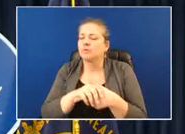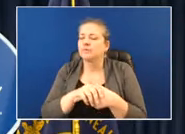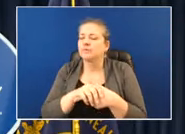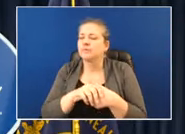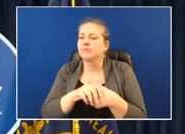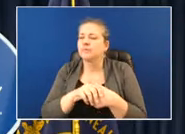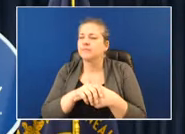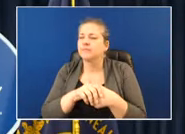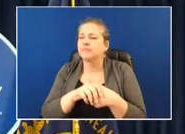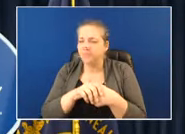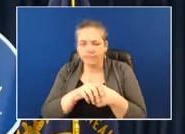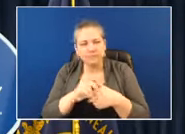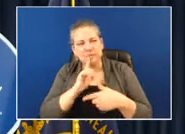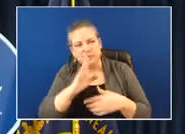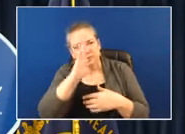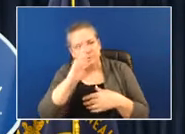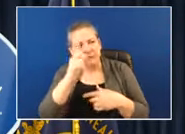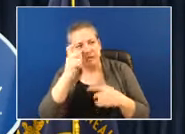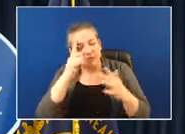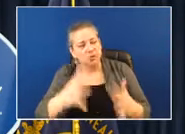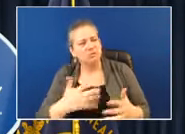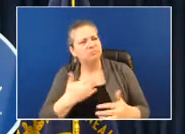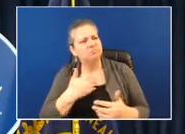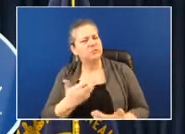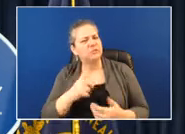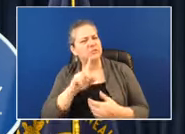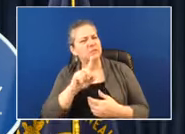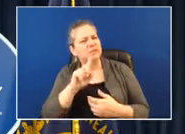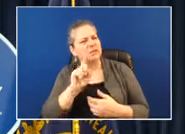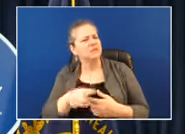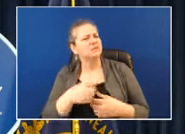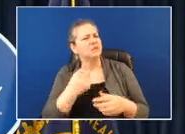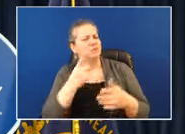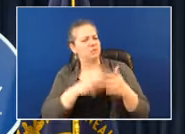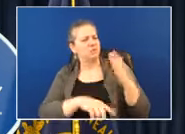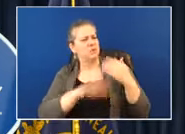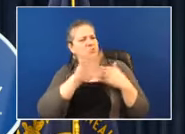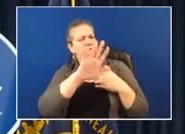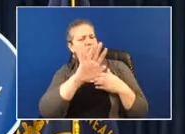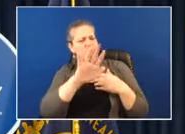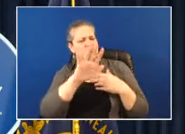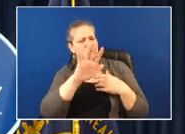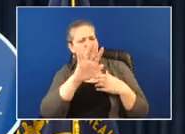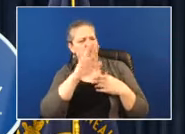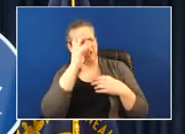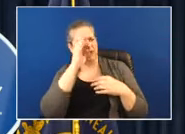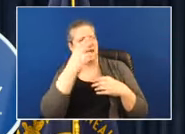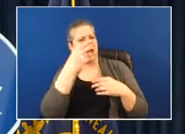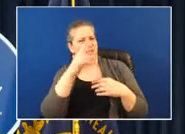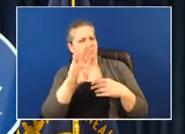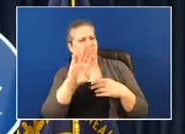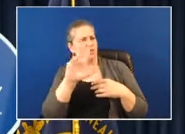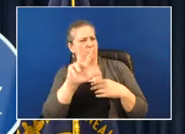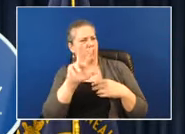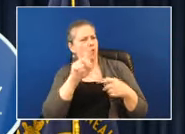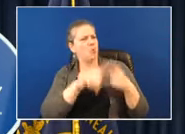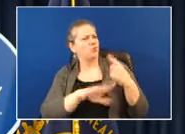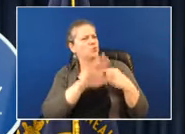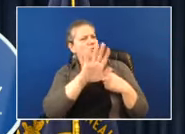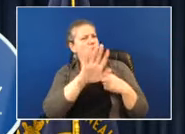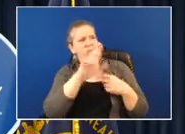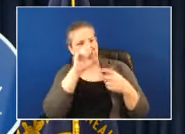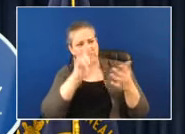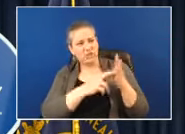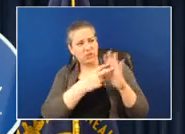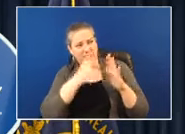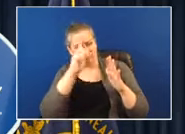Hi, Governor. I wanted to ask about your intentions on a couple of bills. One is House Bill 3, the Omnibus Abortion Bill, and also 7,